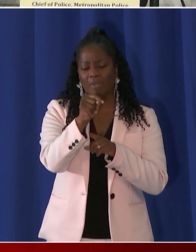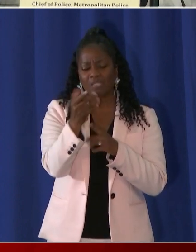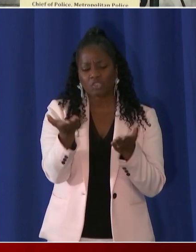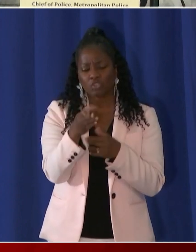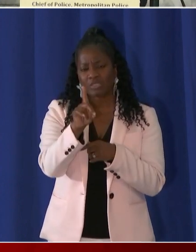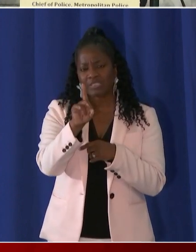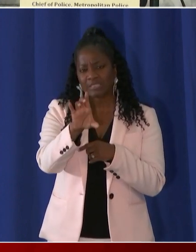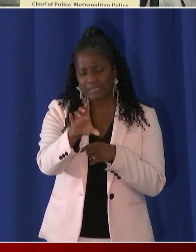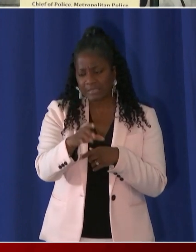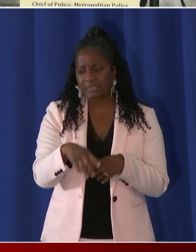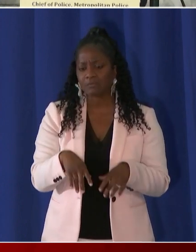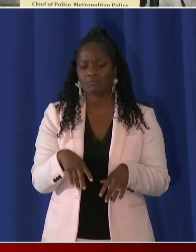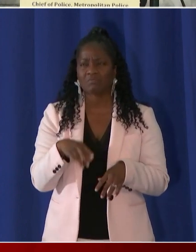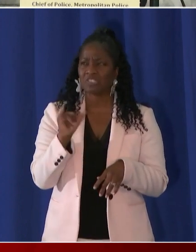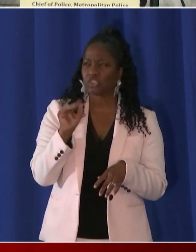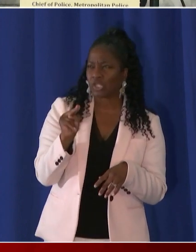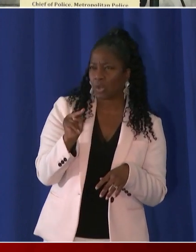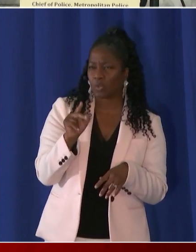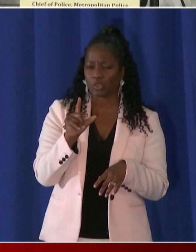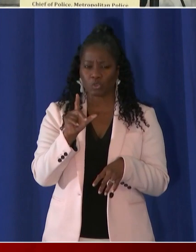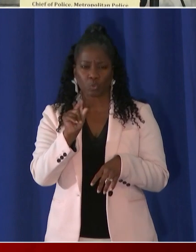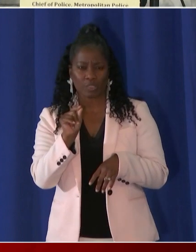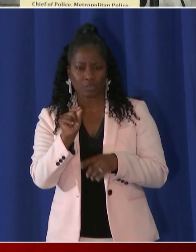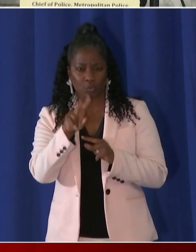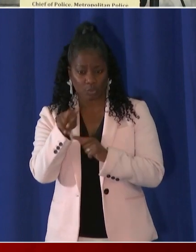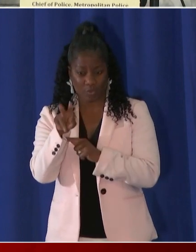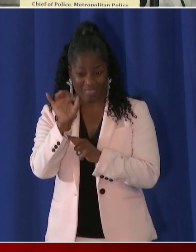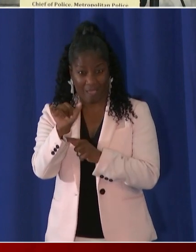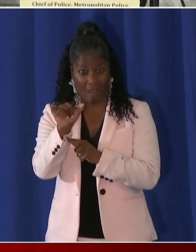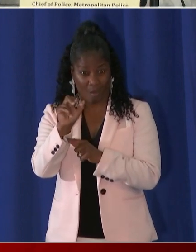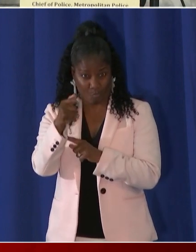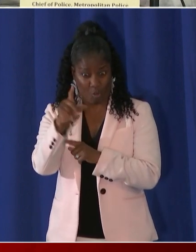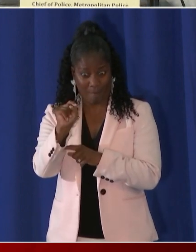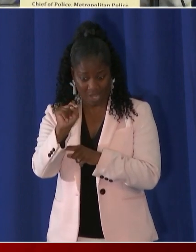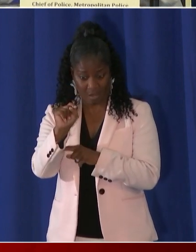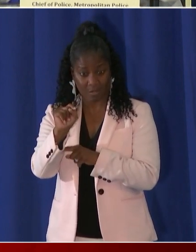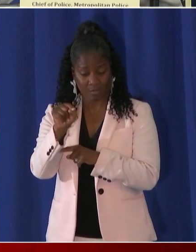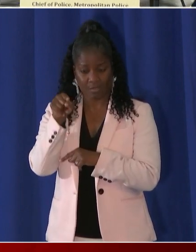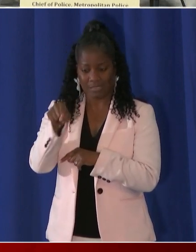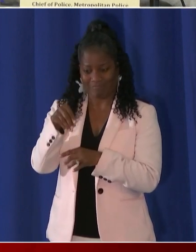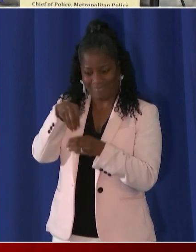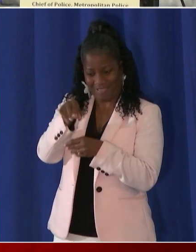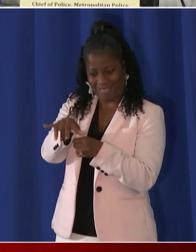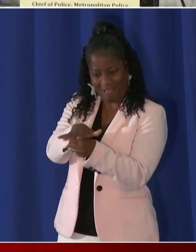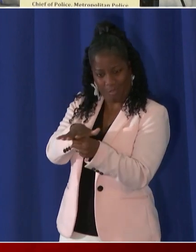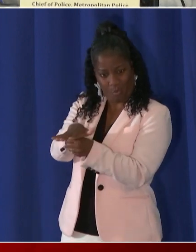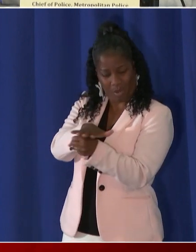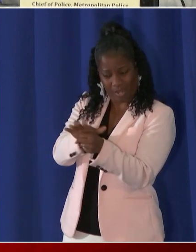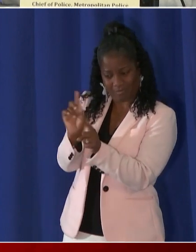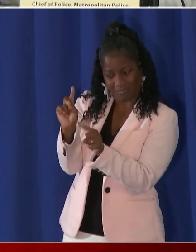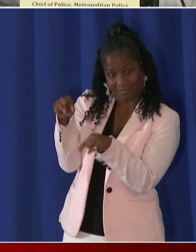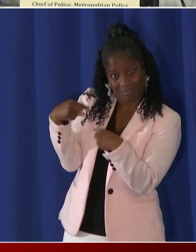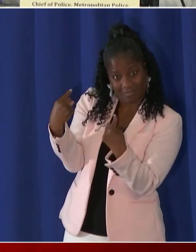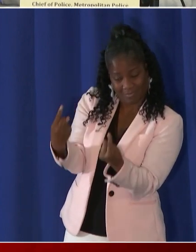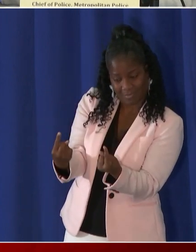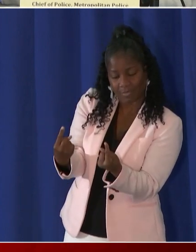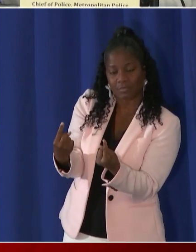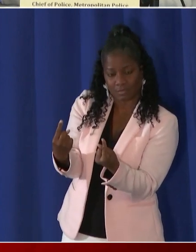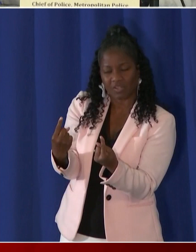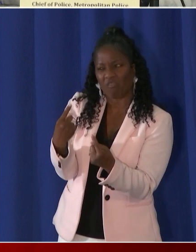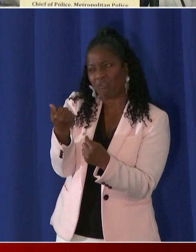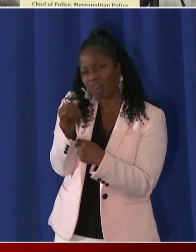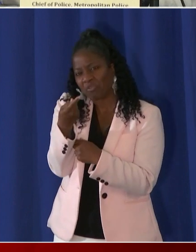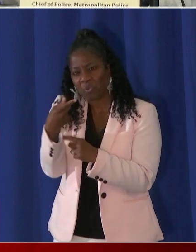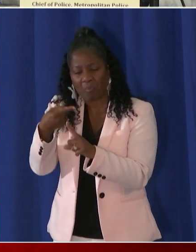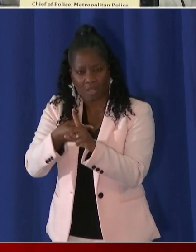Washington, D.C. in January of 2022. So he had been in that location, at the Van Ness location, for